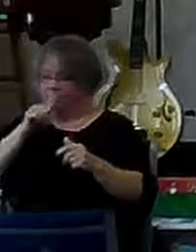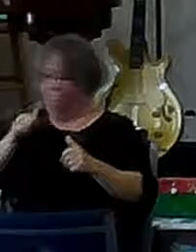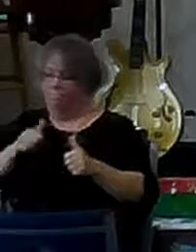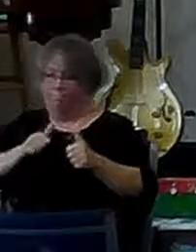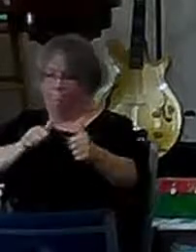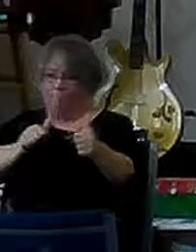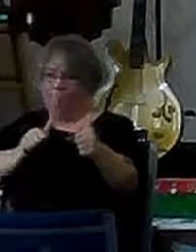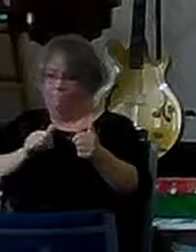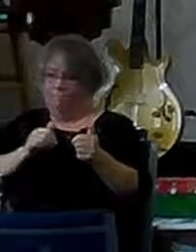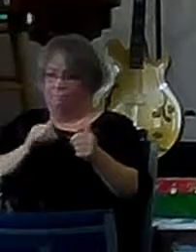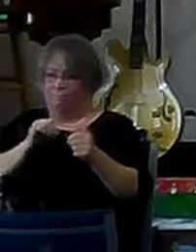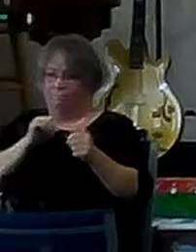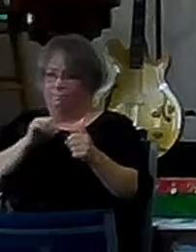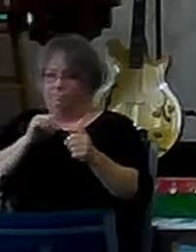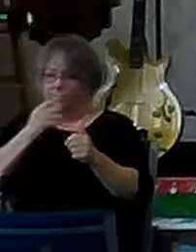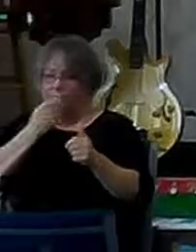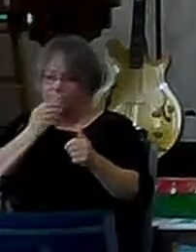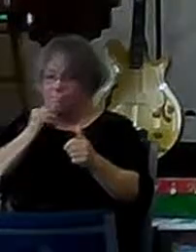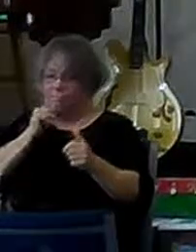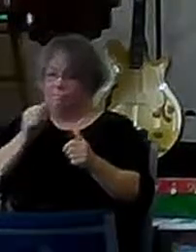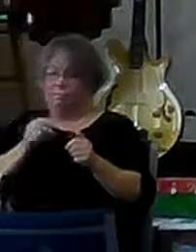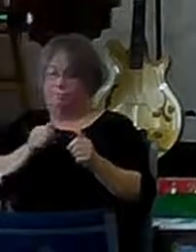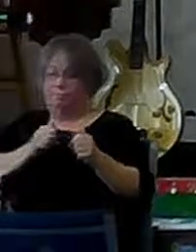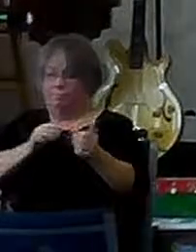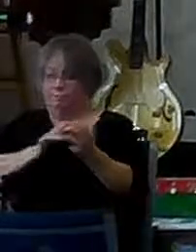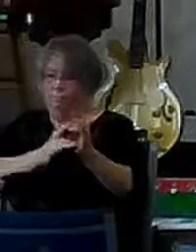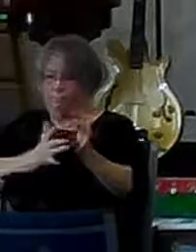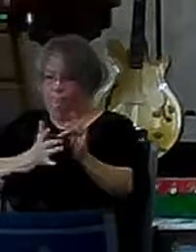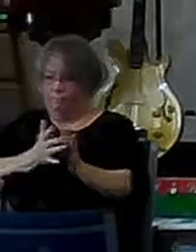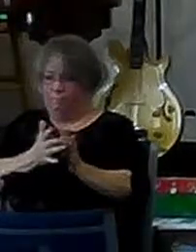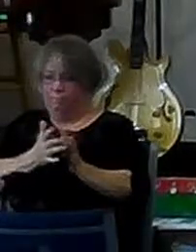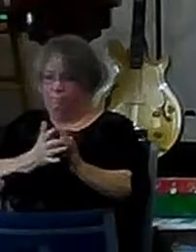the whole issue here is salvation, isn't it?